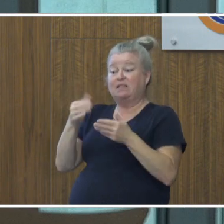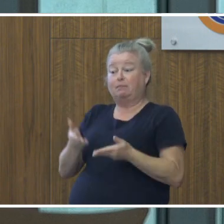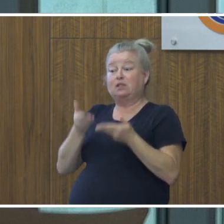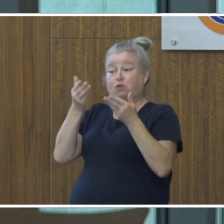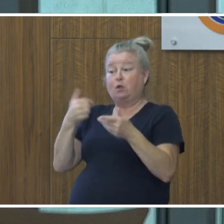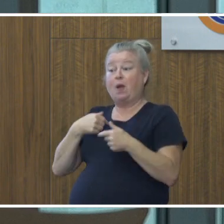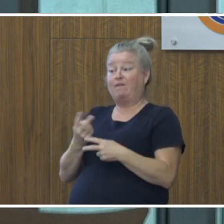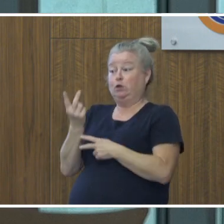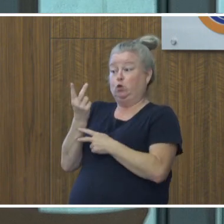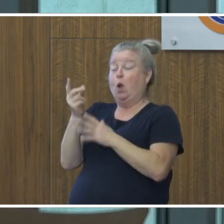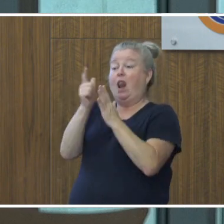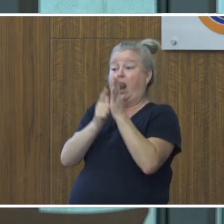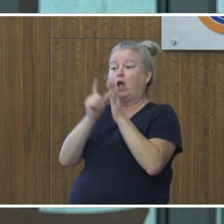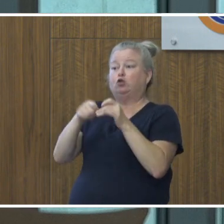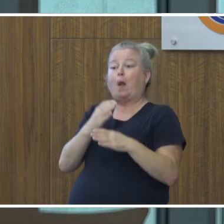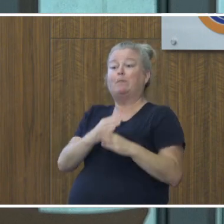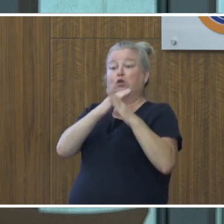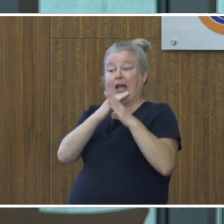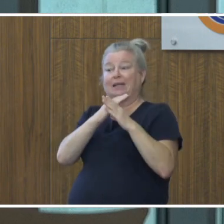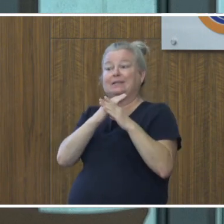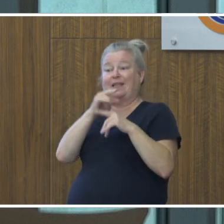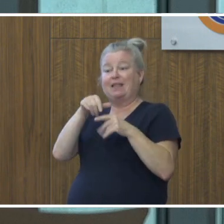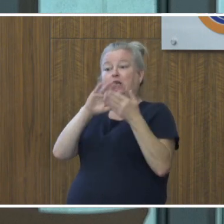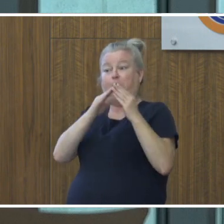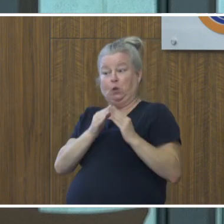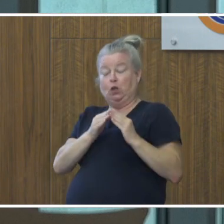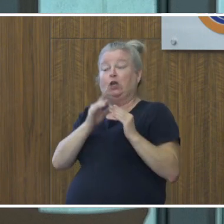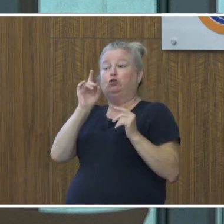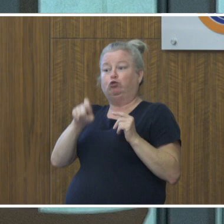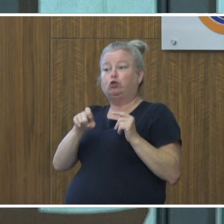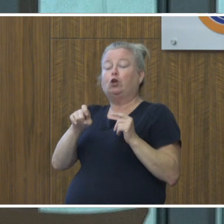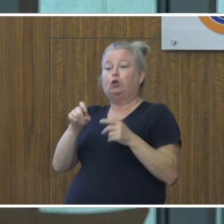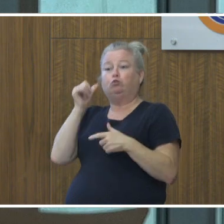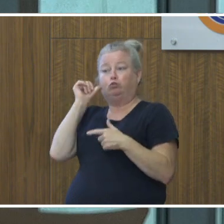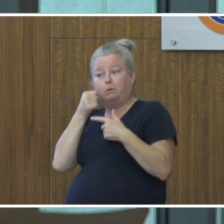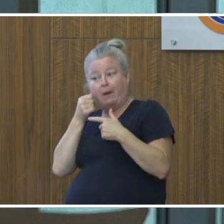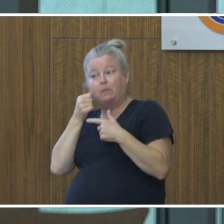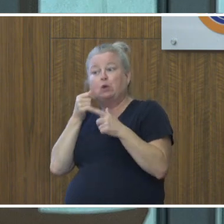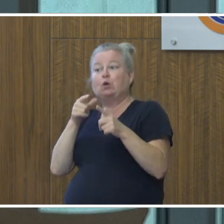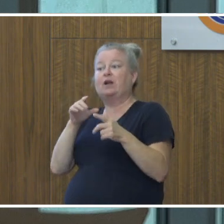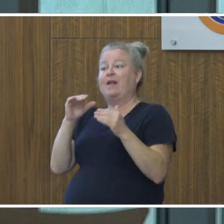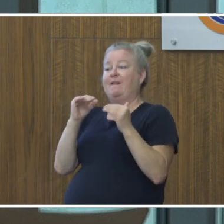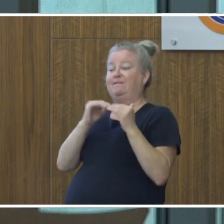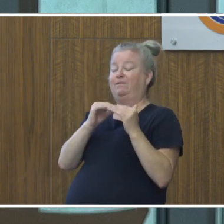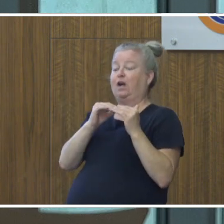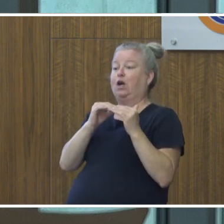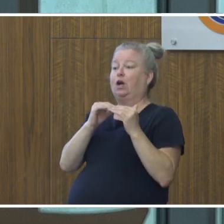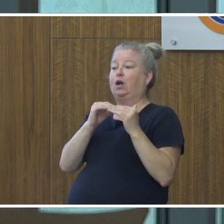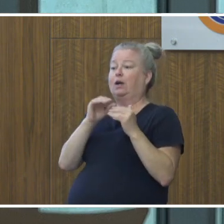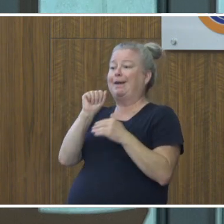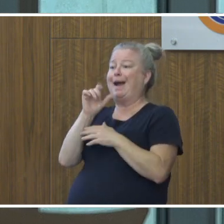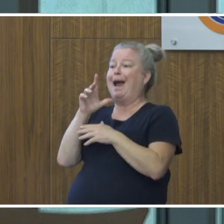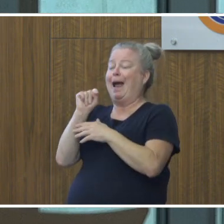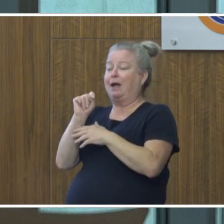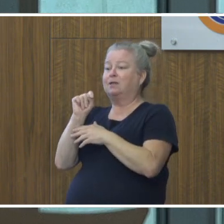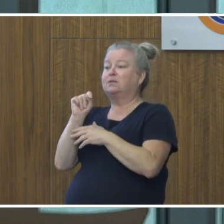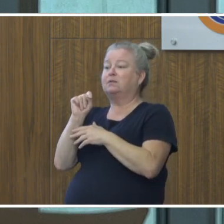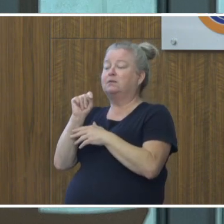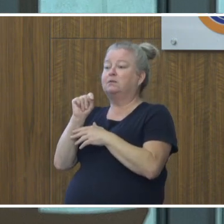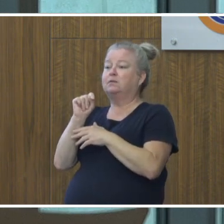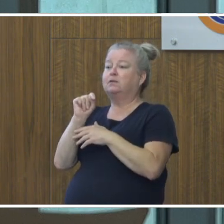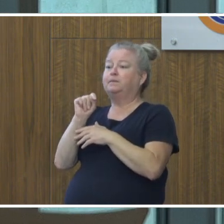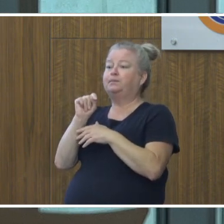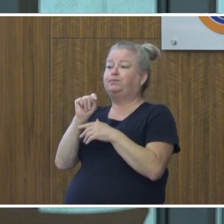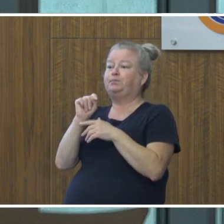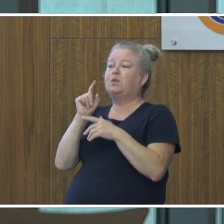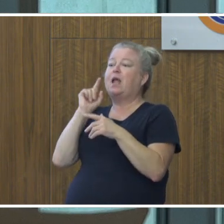have two laws that should be protecting these two communities and that should be taken into account: the Fair Maps Act passed in 2018 and the Voting Rights Act that